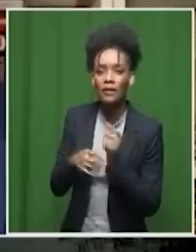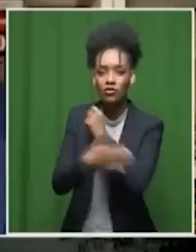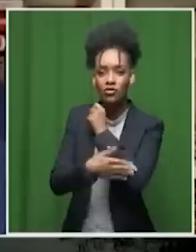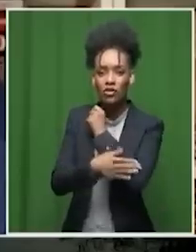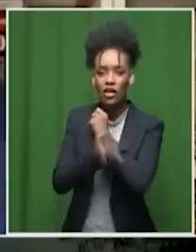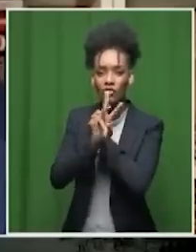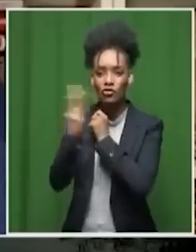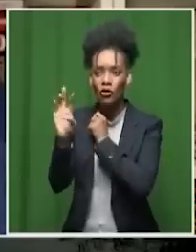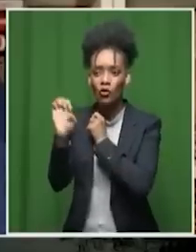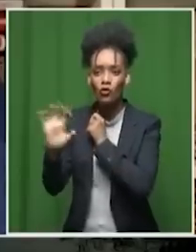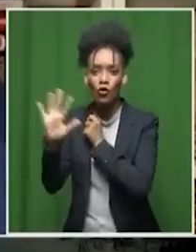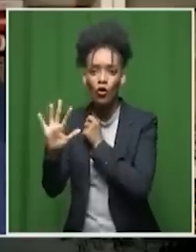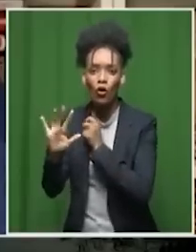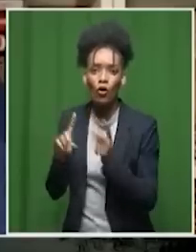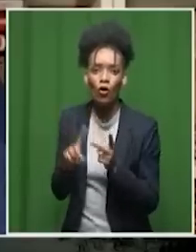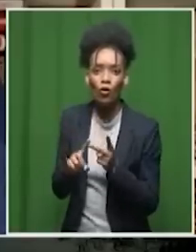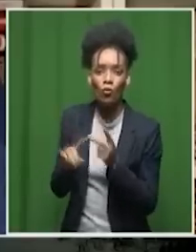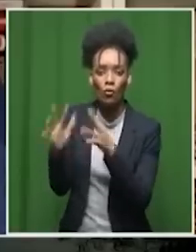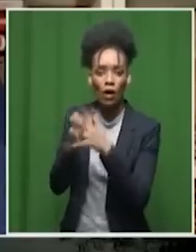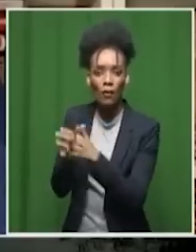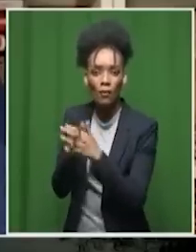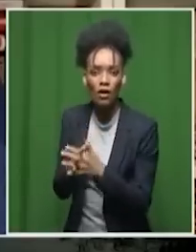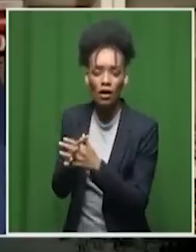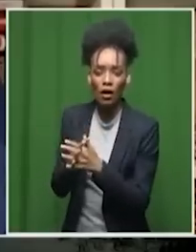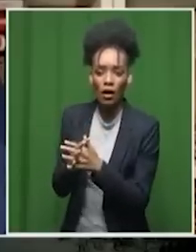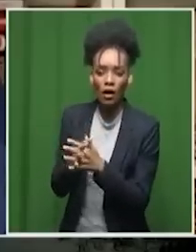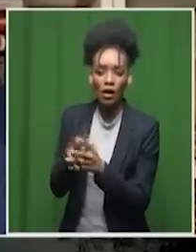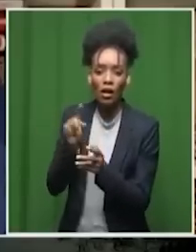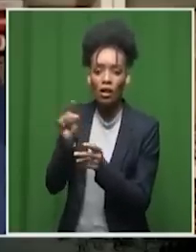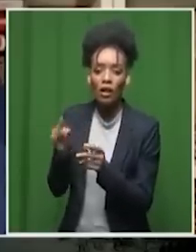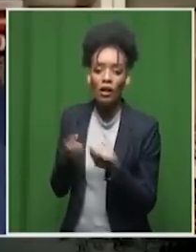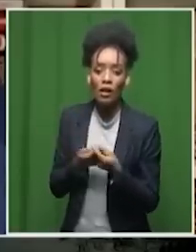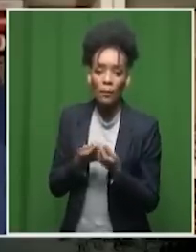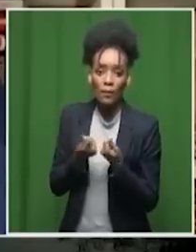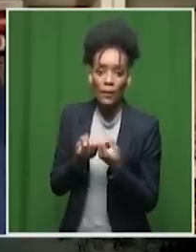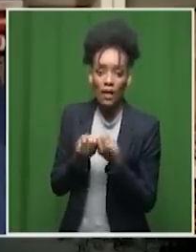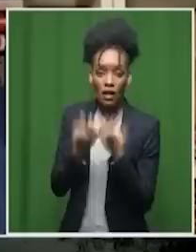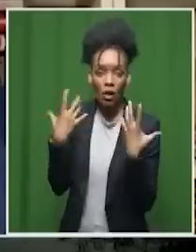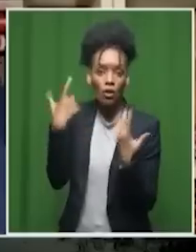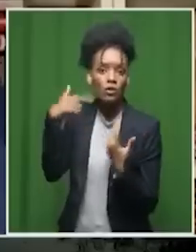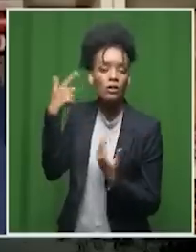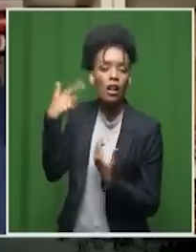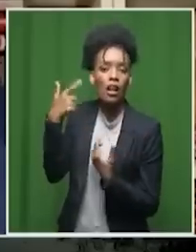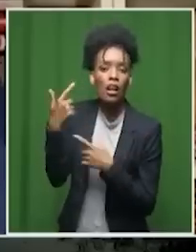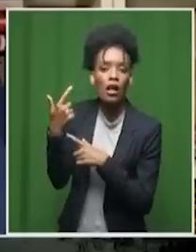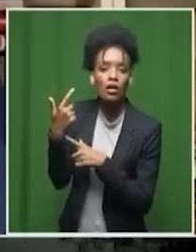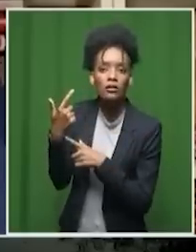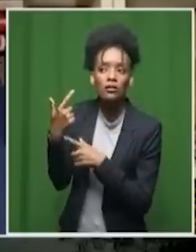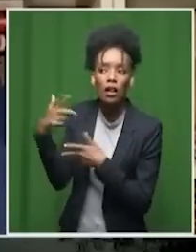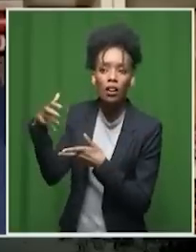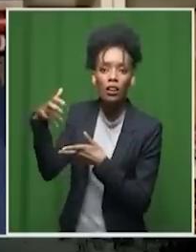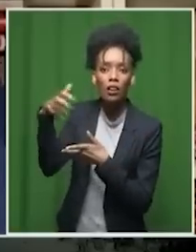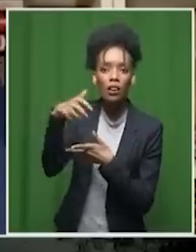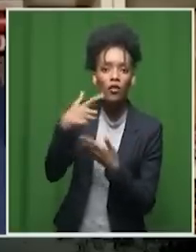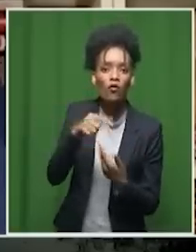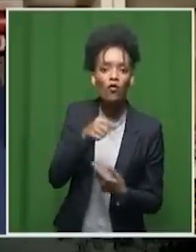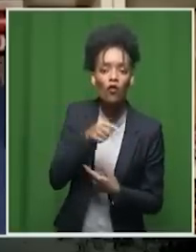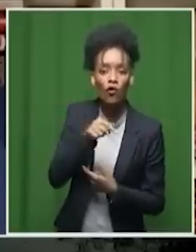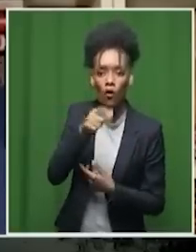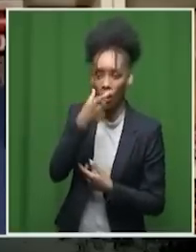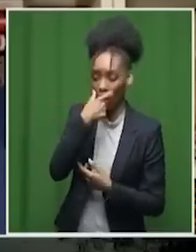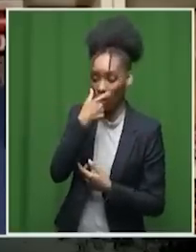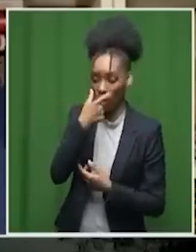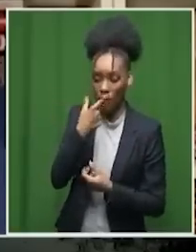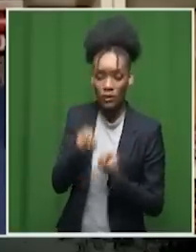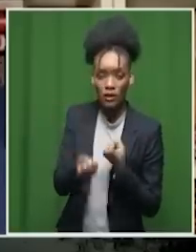the United States, as you mentioned, a lot of money was raised in London to support Cyril Ramaphosa's